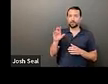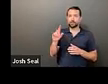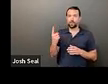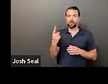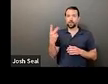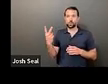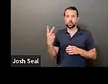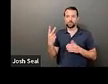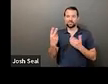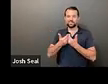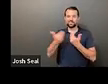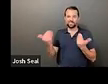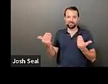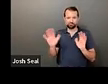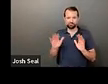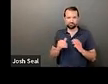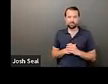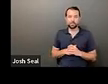different. So